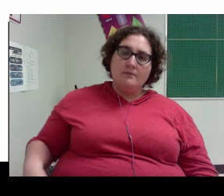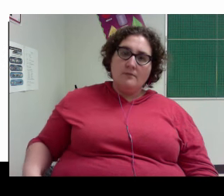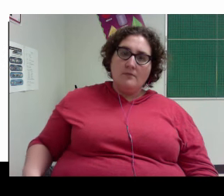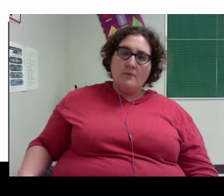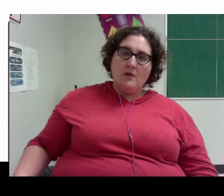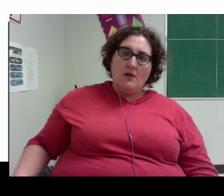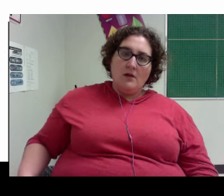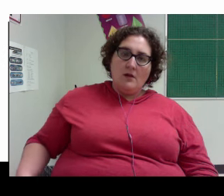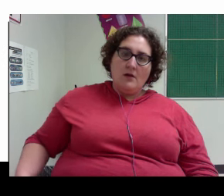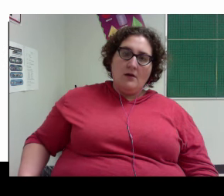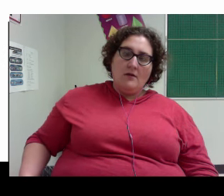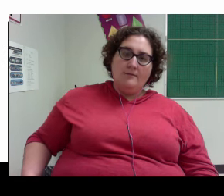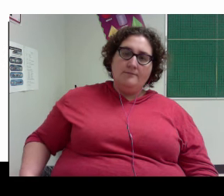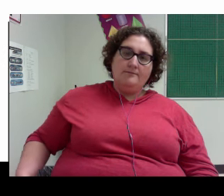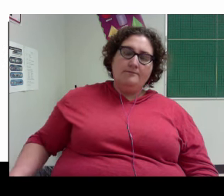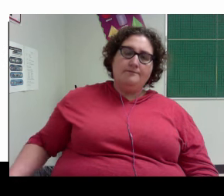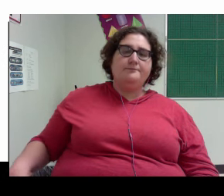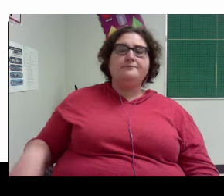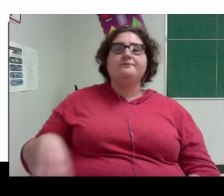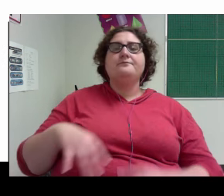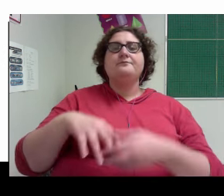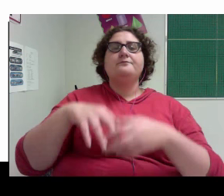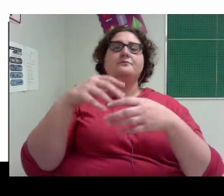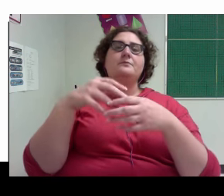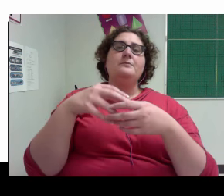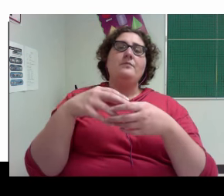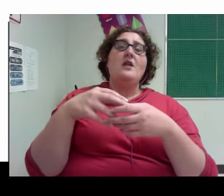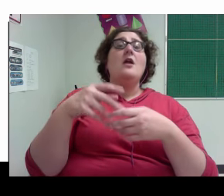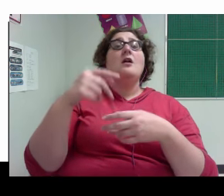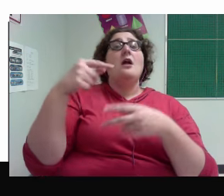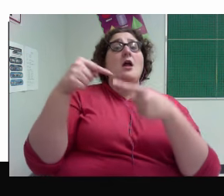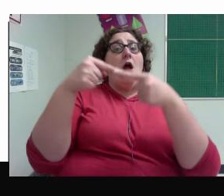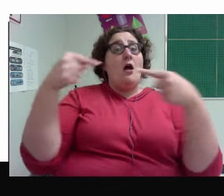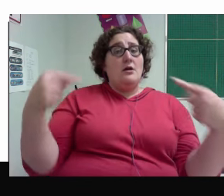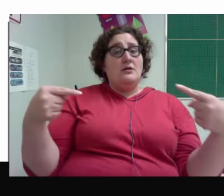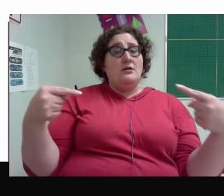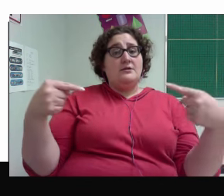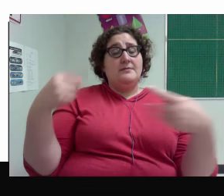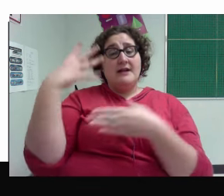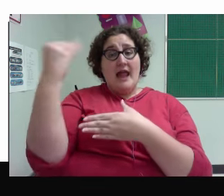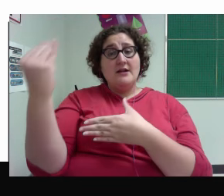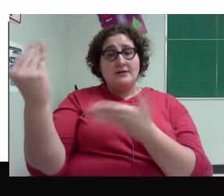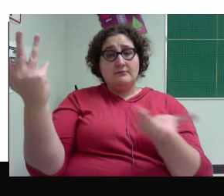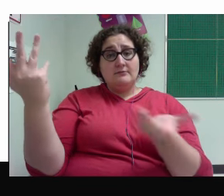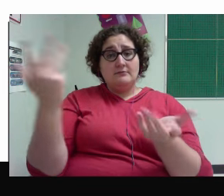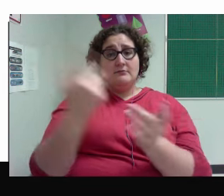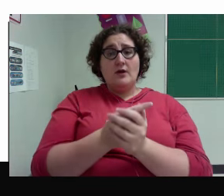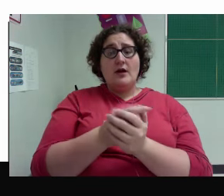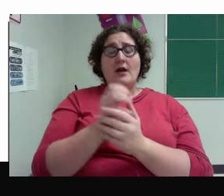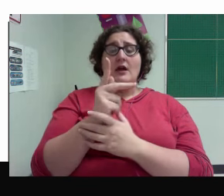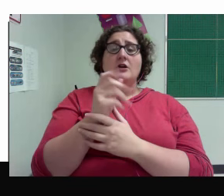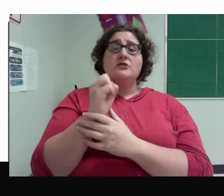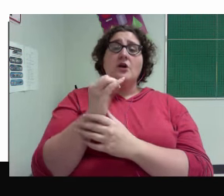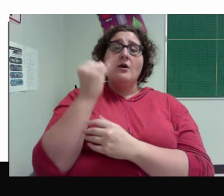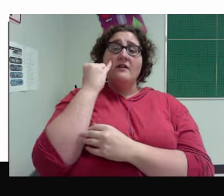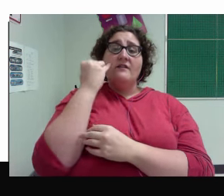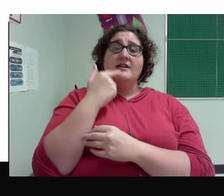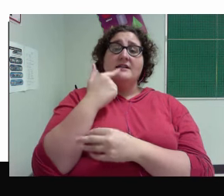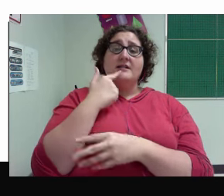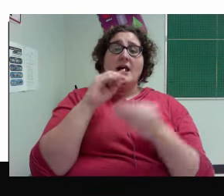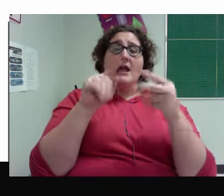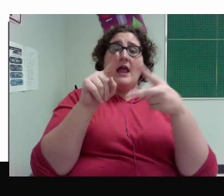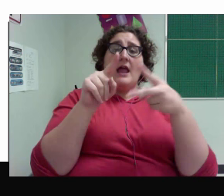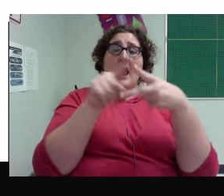Alternate exterior. Okay, now we know alternate means on opposite sides, exterior means on the outside. So if I say angle